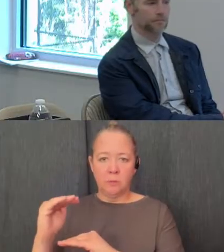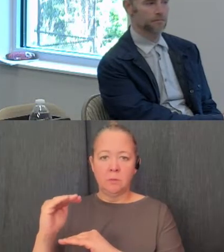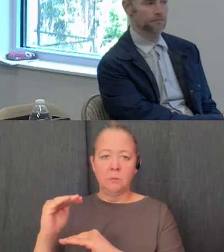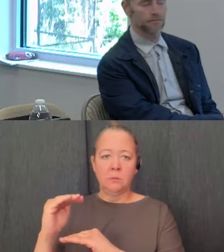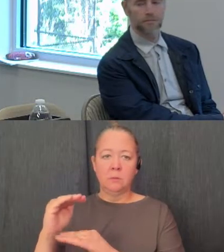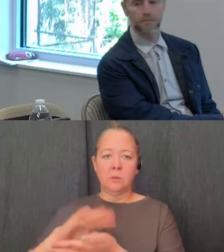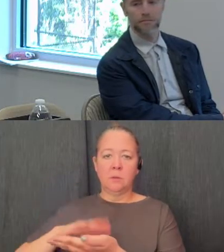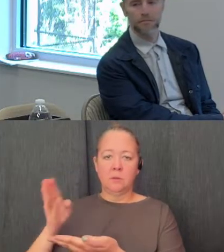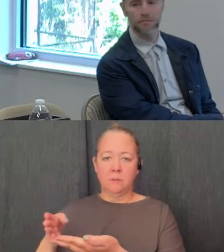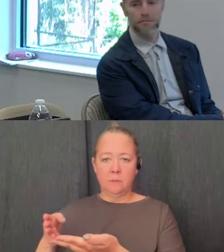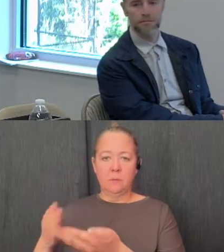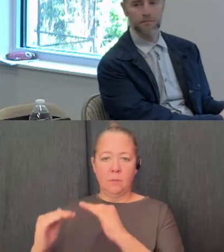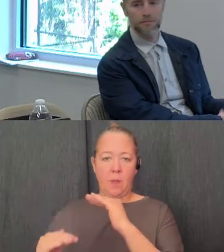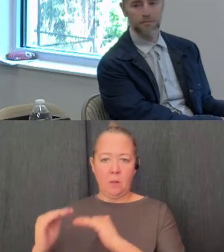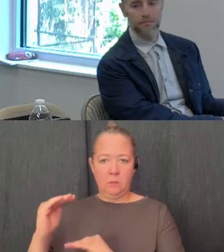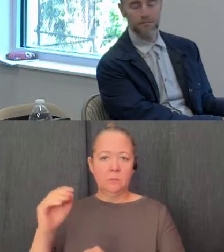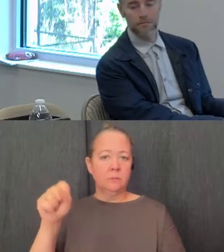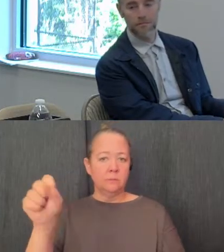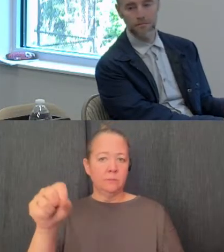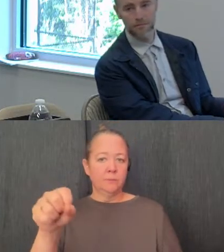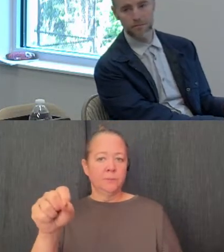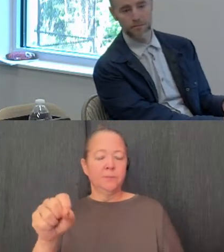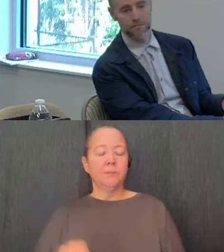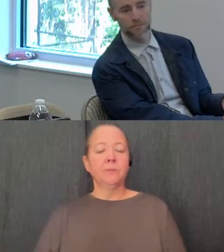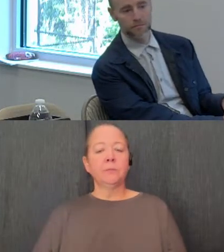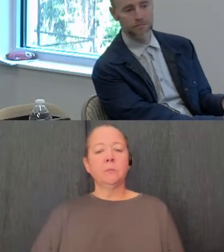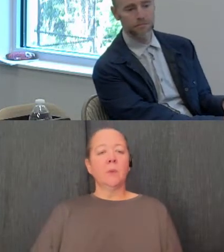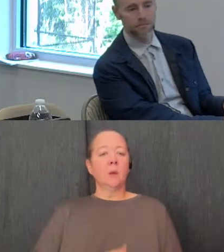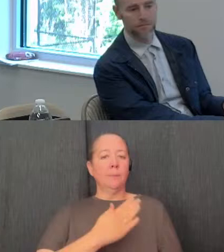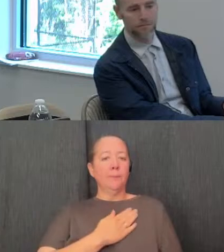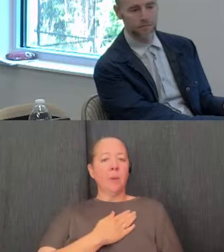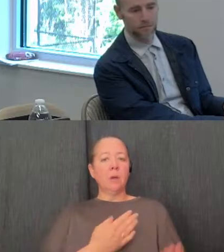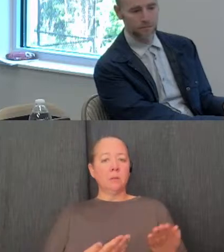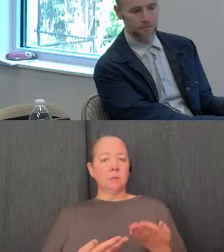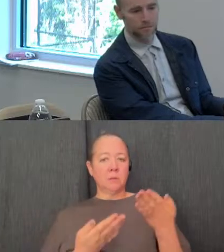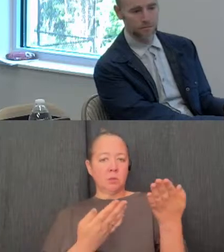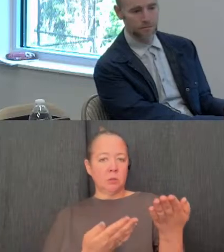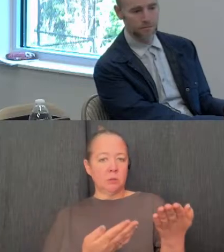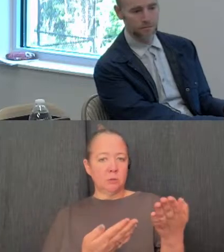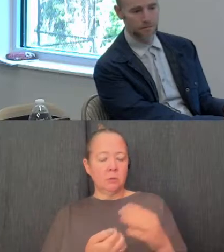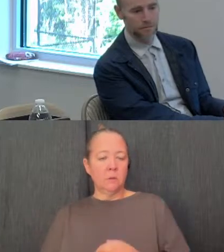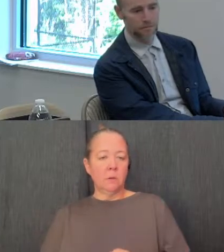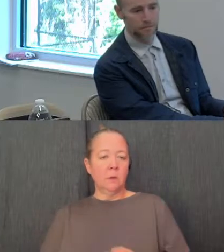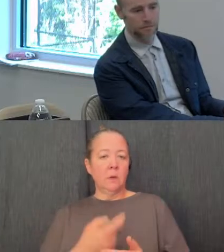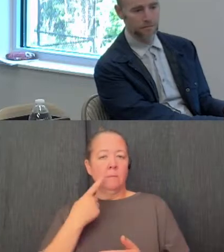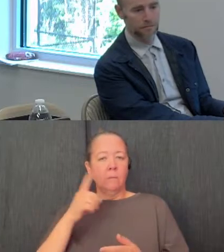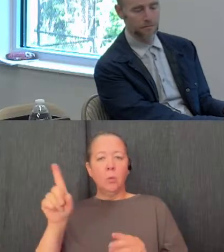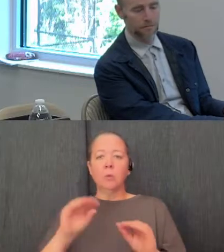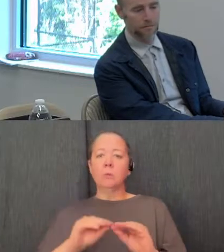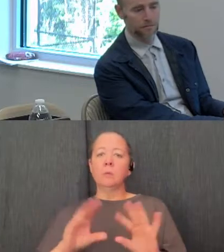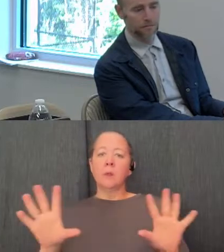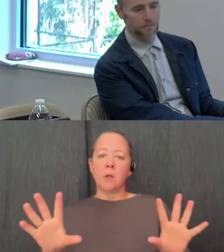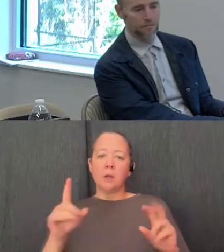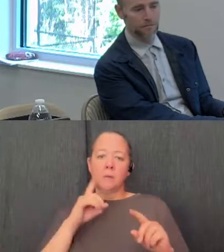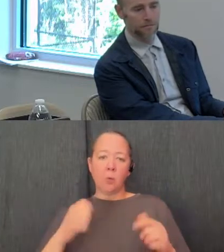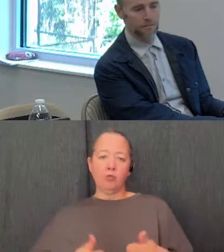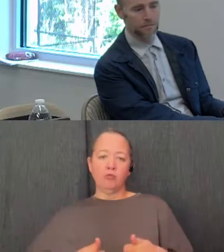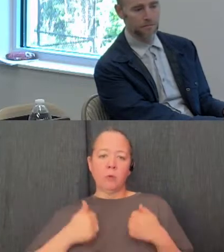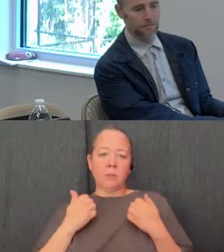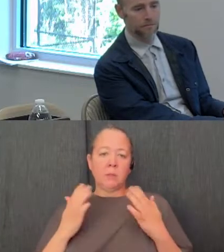fund balance. My suggestions would be that, for clarity for the residents,